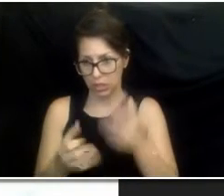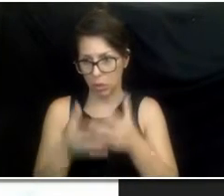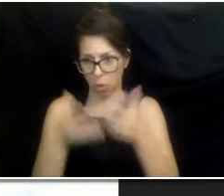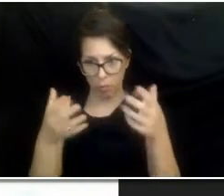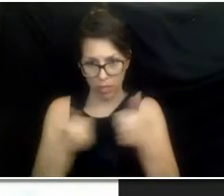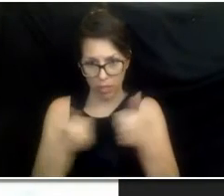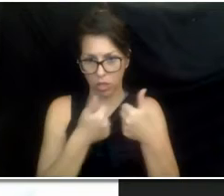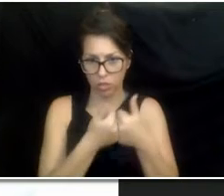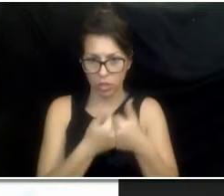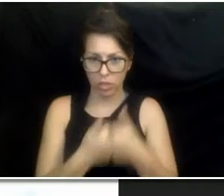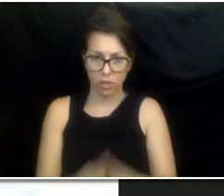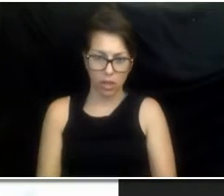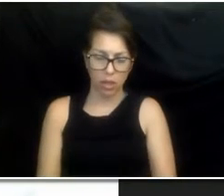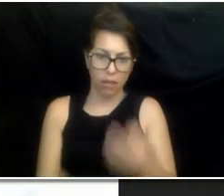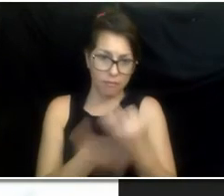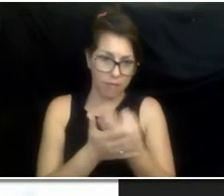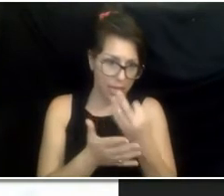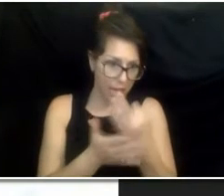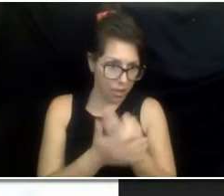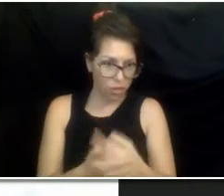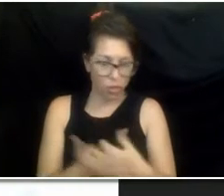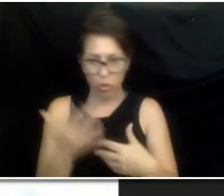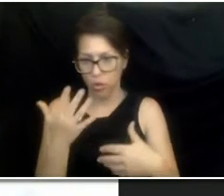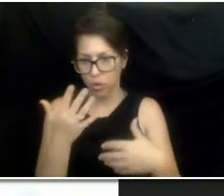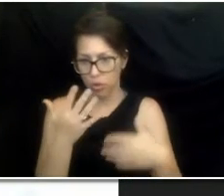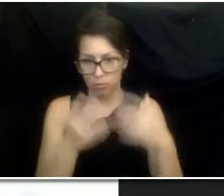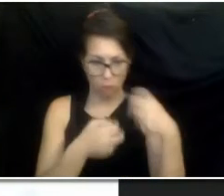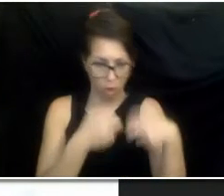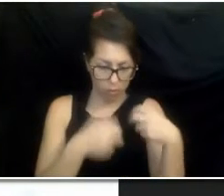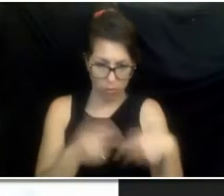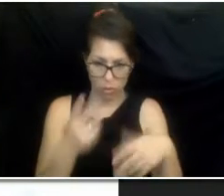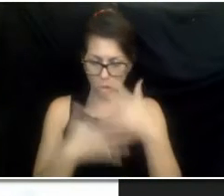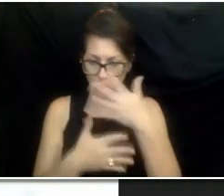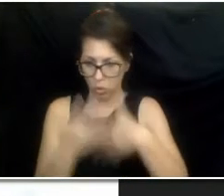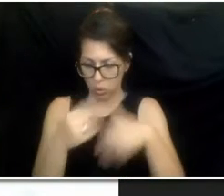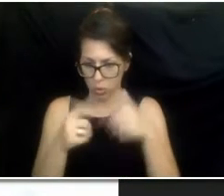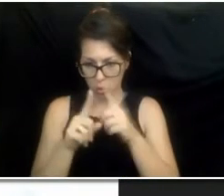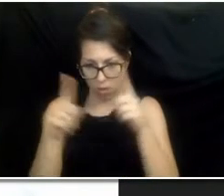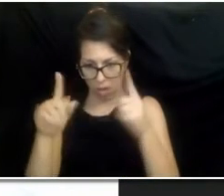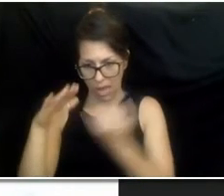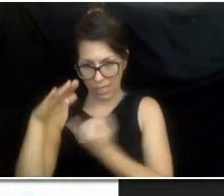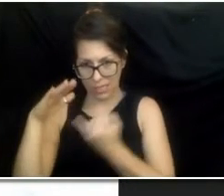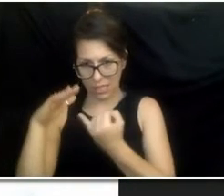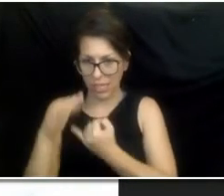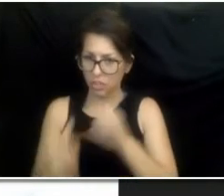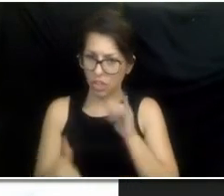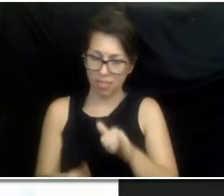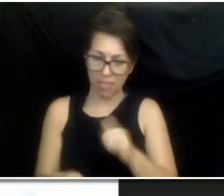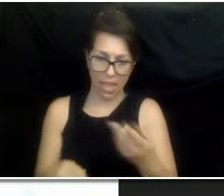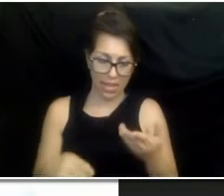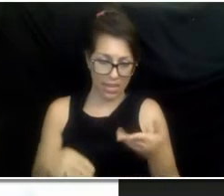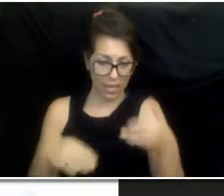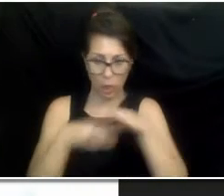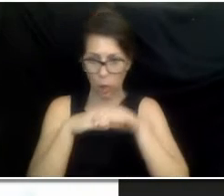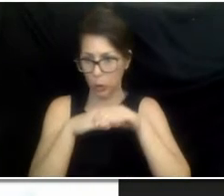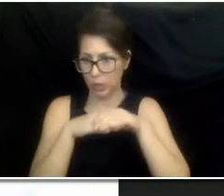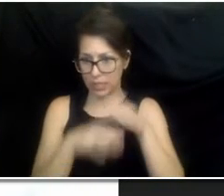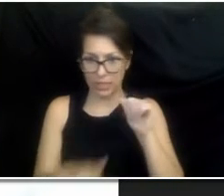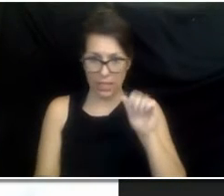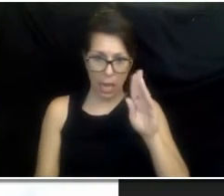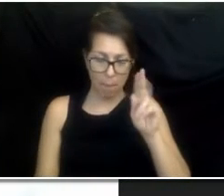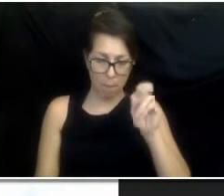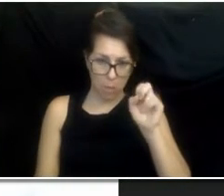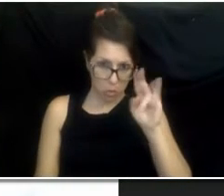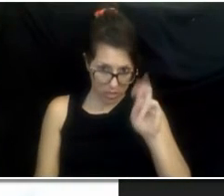our bilingual 24 hotline in the last five weeks um with 80% related to